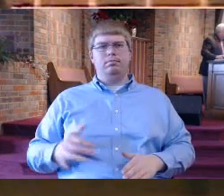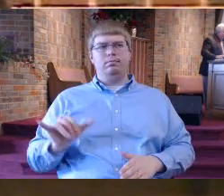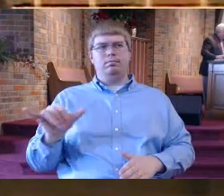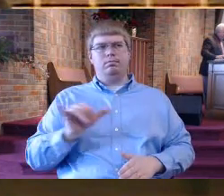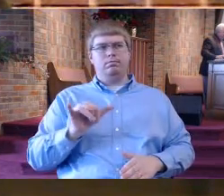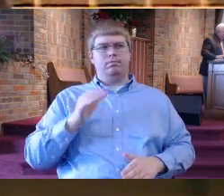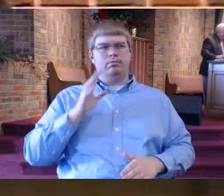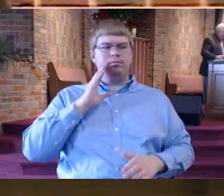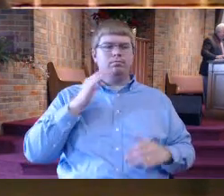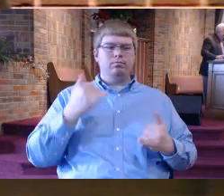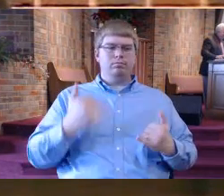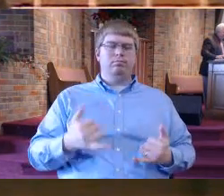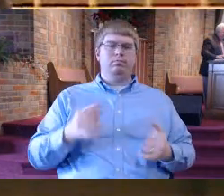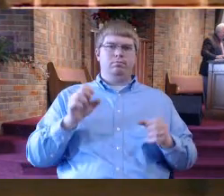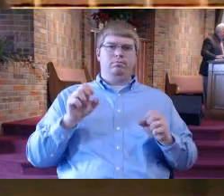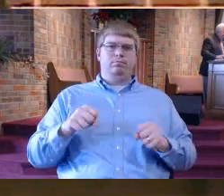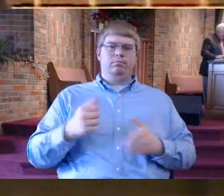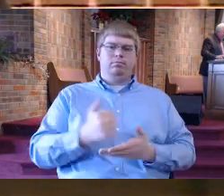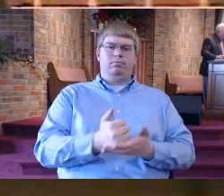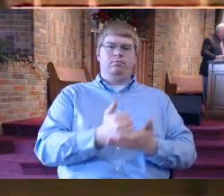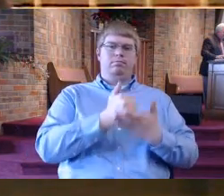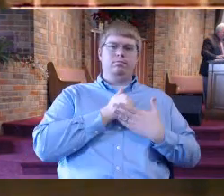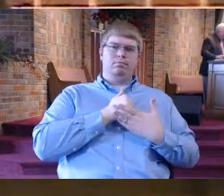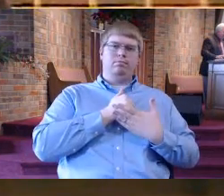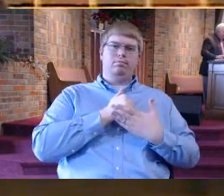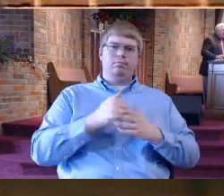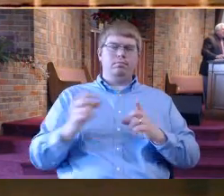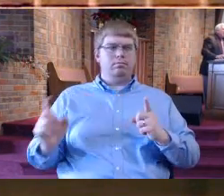to bring us back.